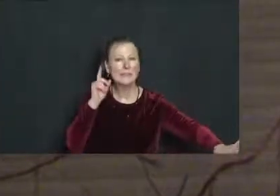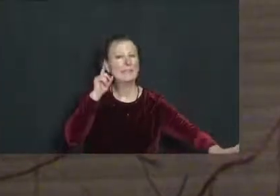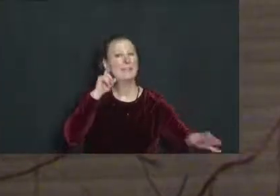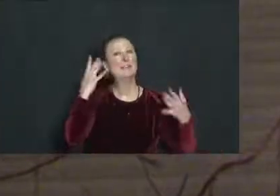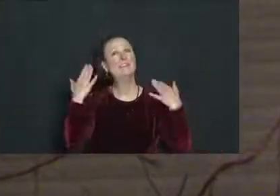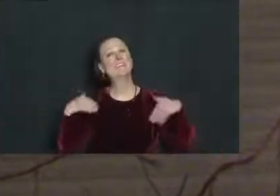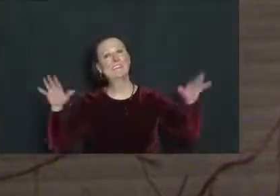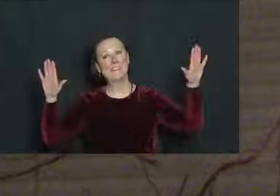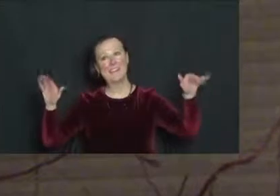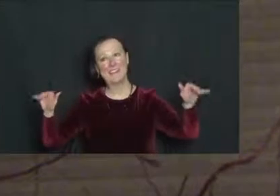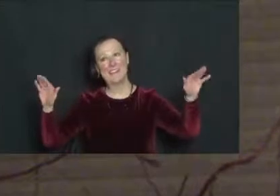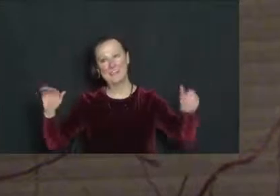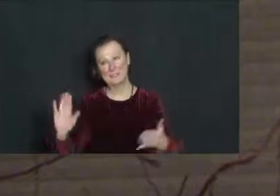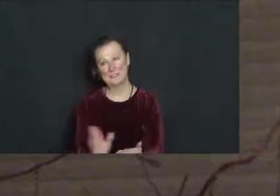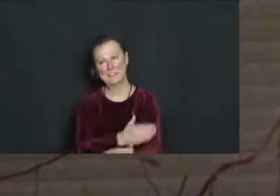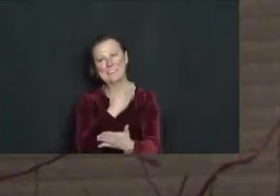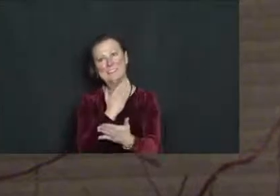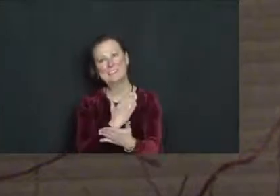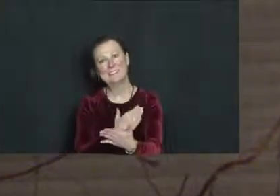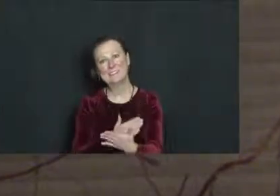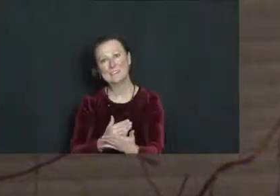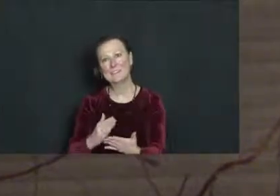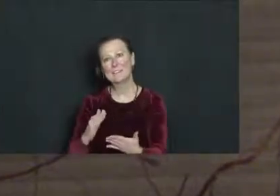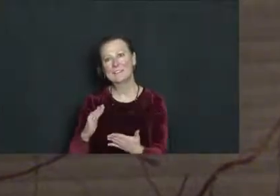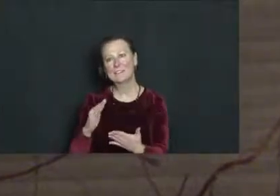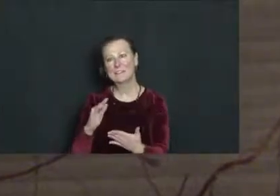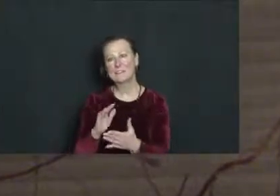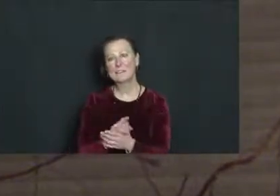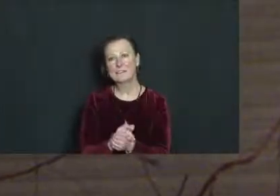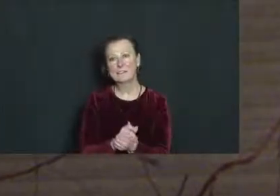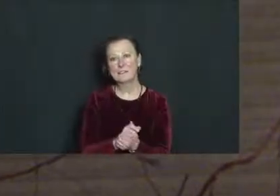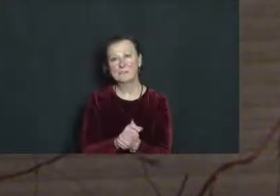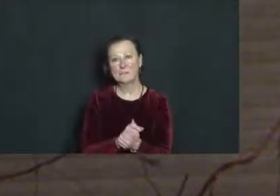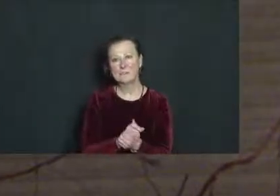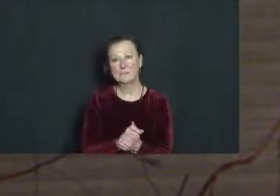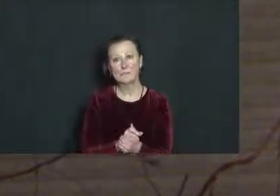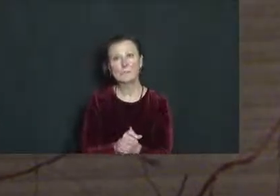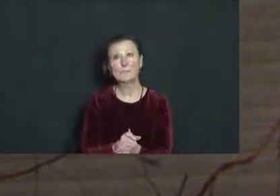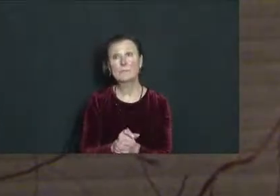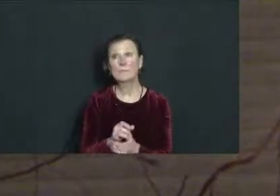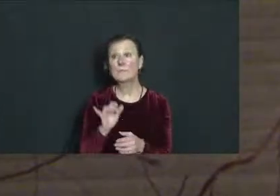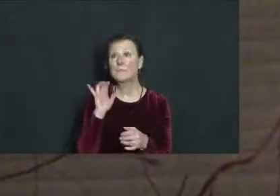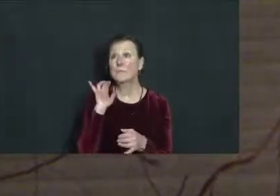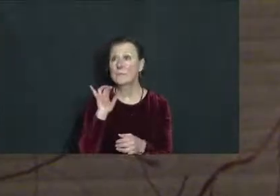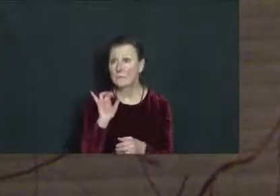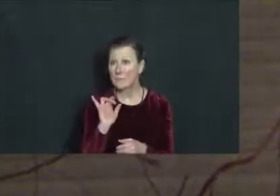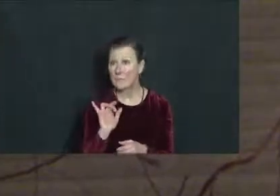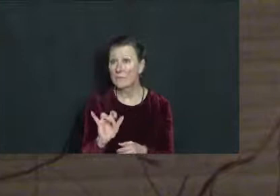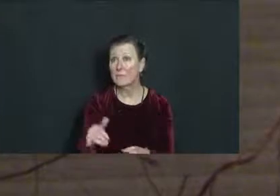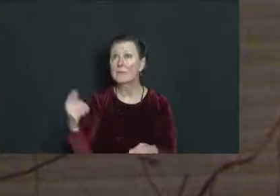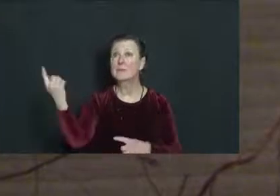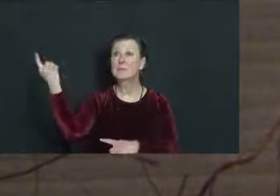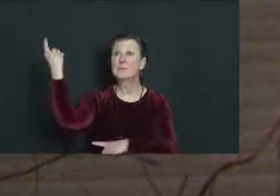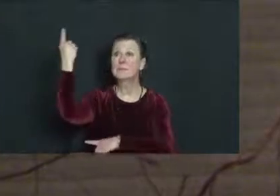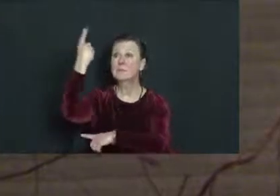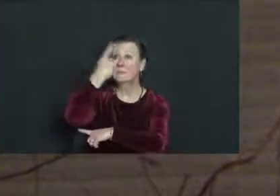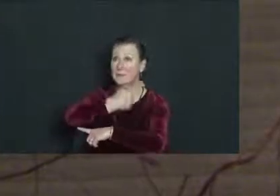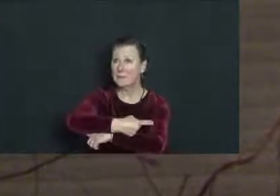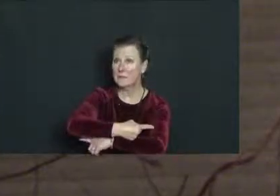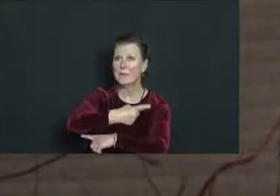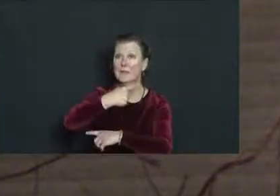the angels sing. For lo, the days